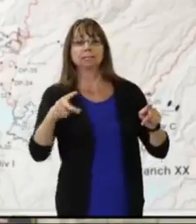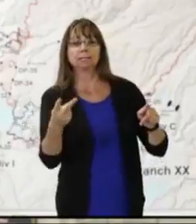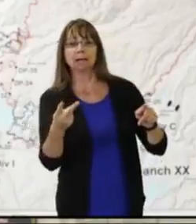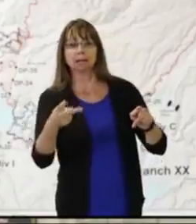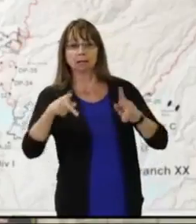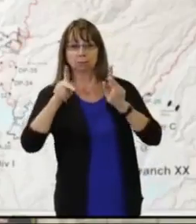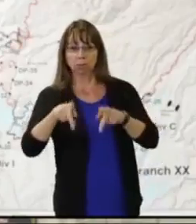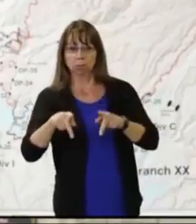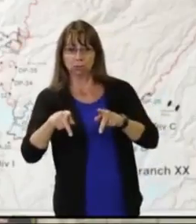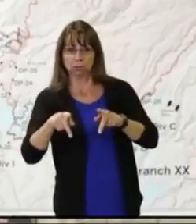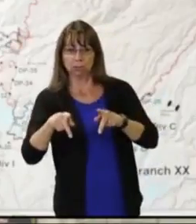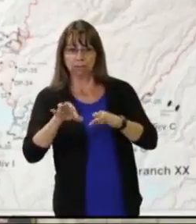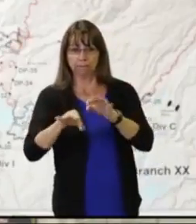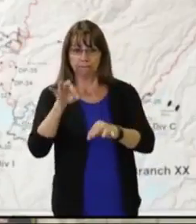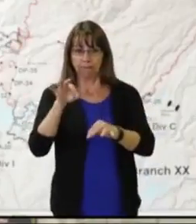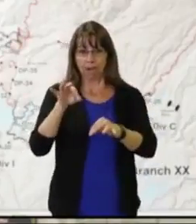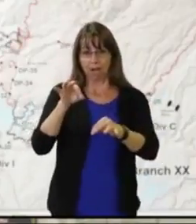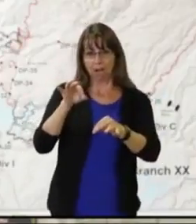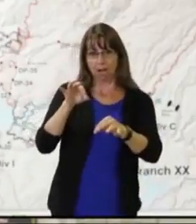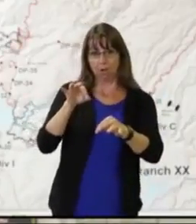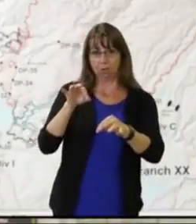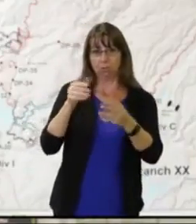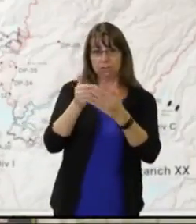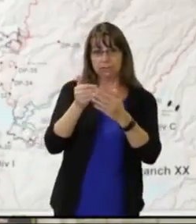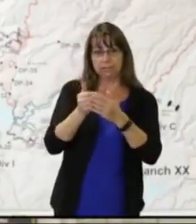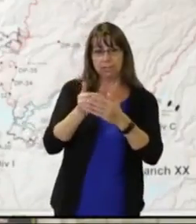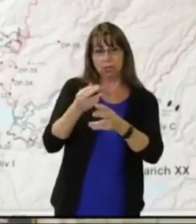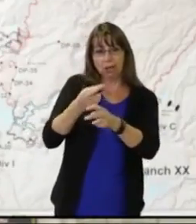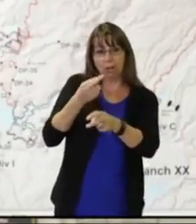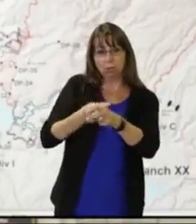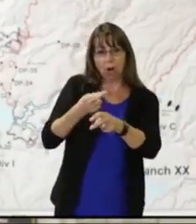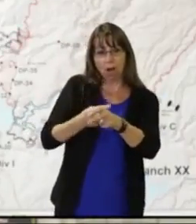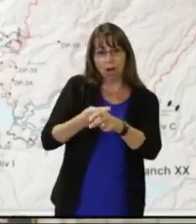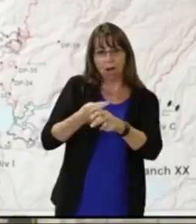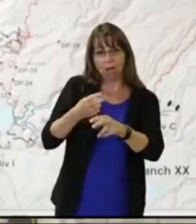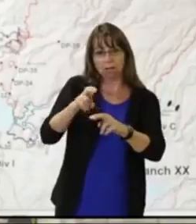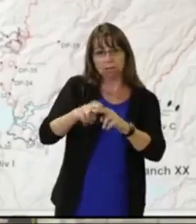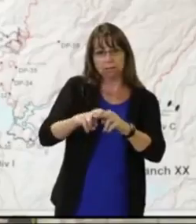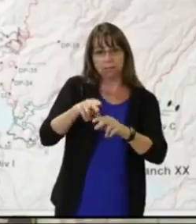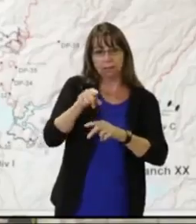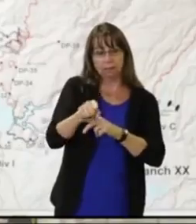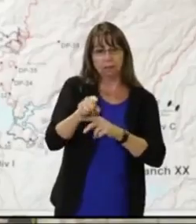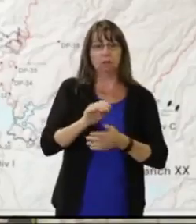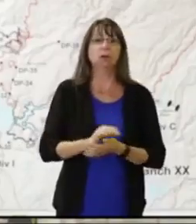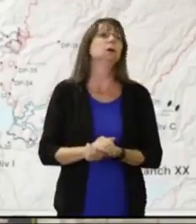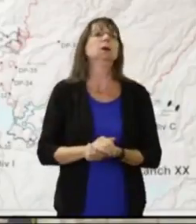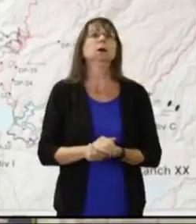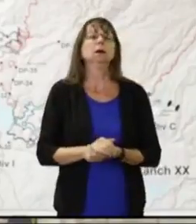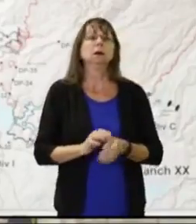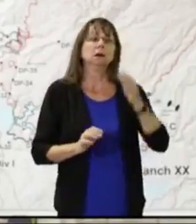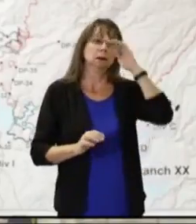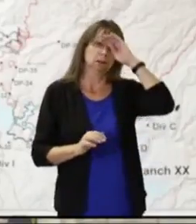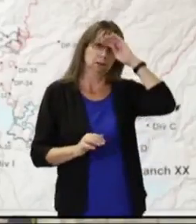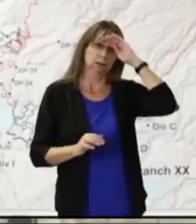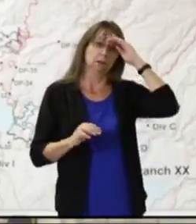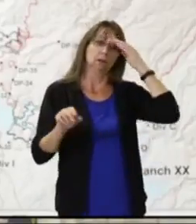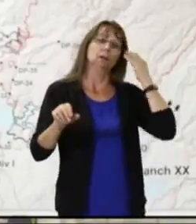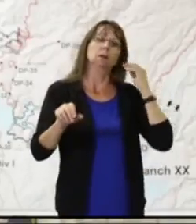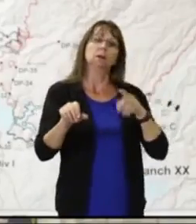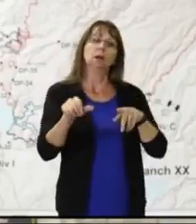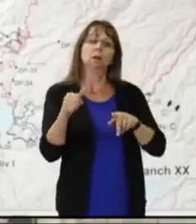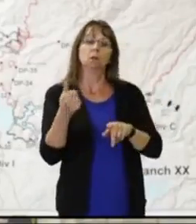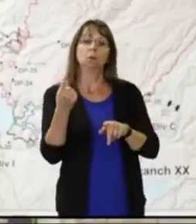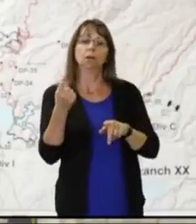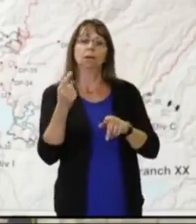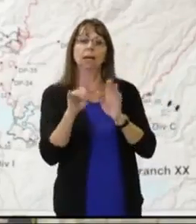large rock in short distance from the pickup. A second decedent who was found laying down an embankment was identified